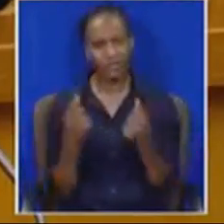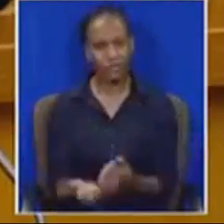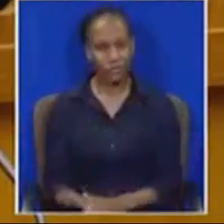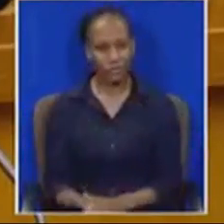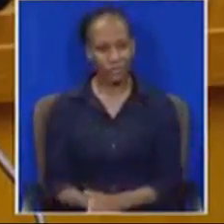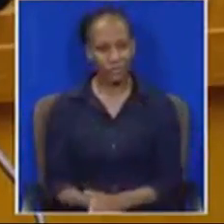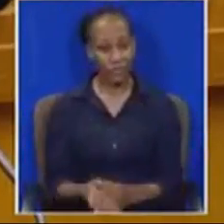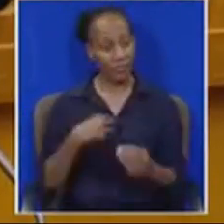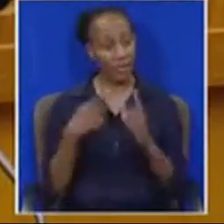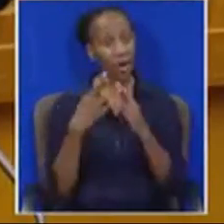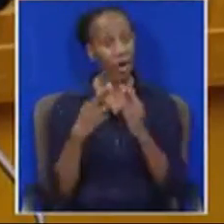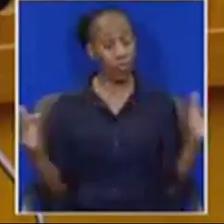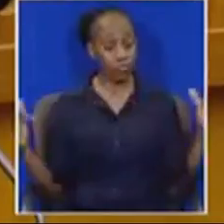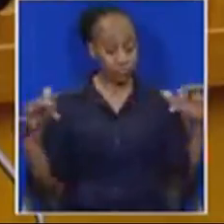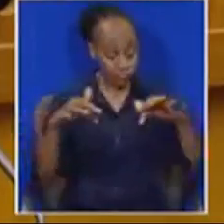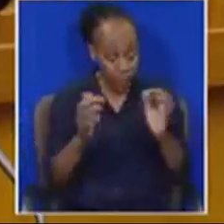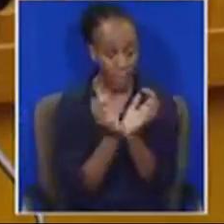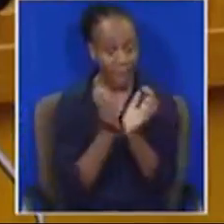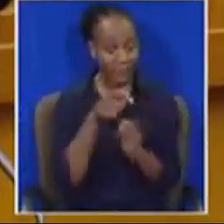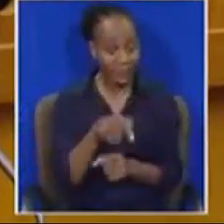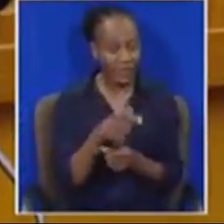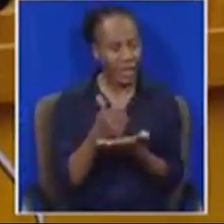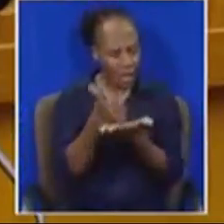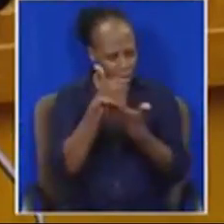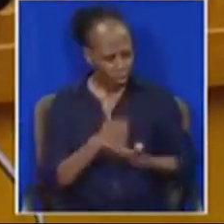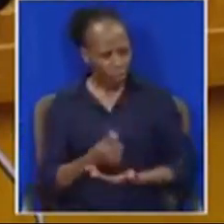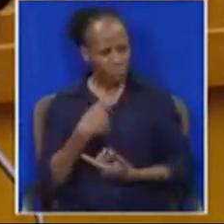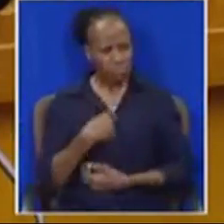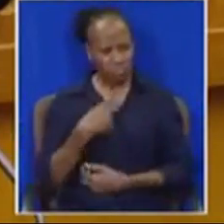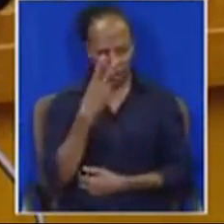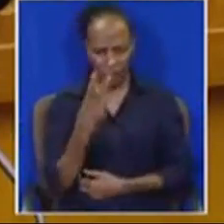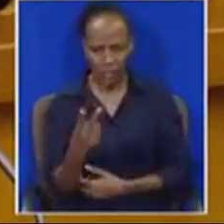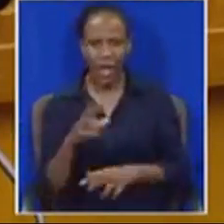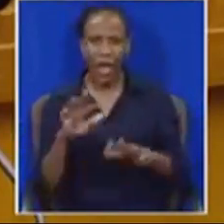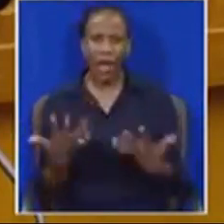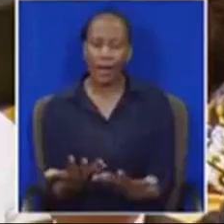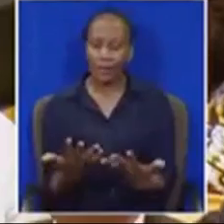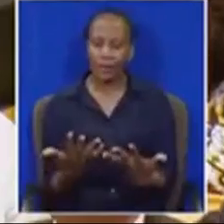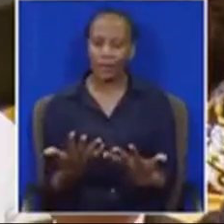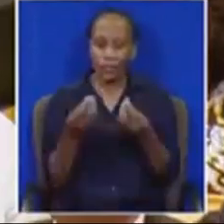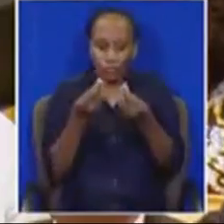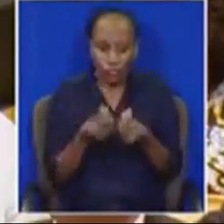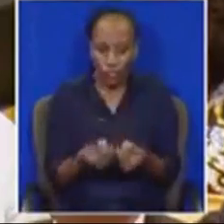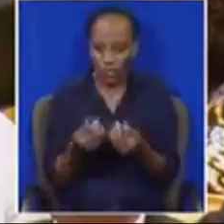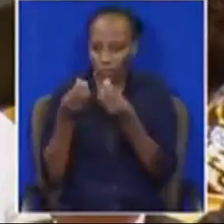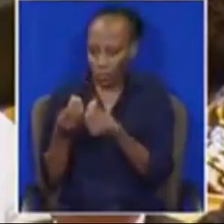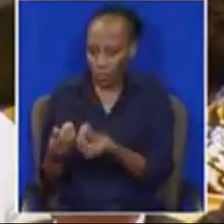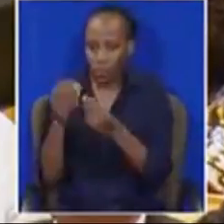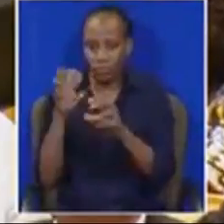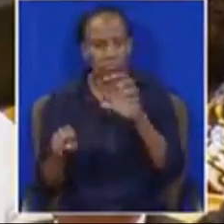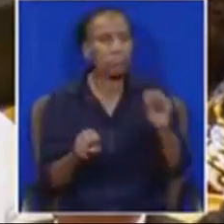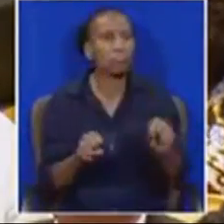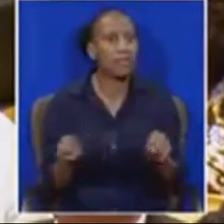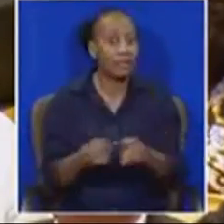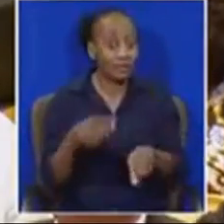expect this summit, yes, to come up with practical but urgent solutions and